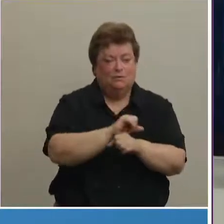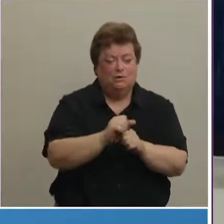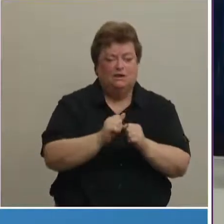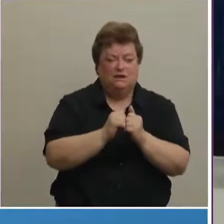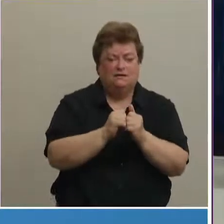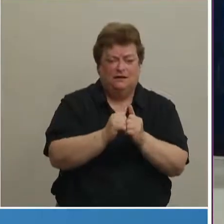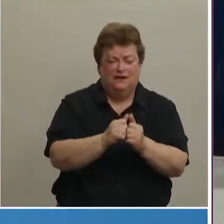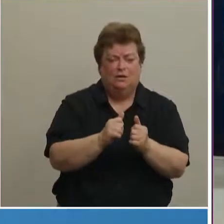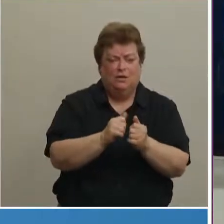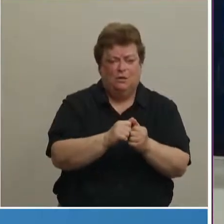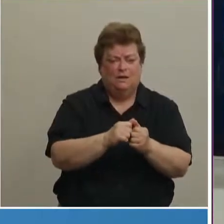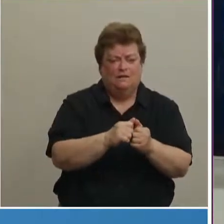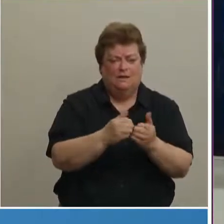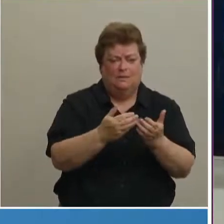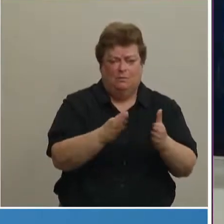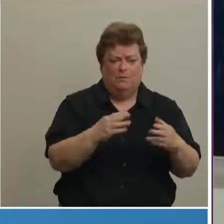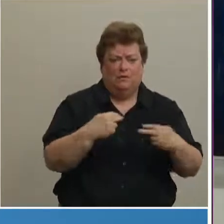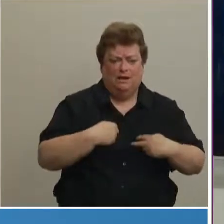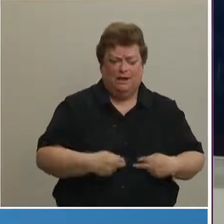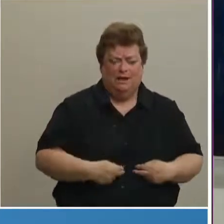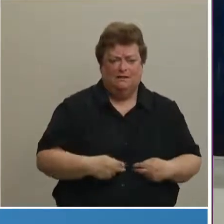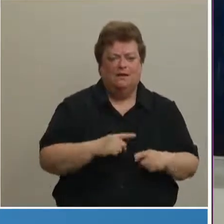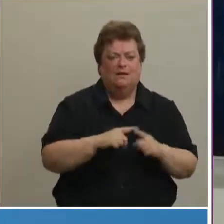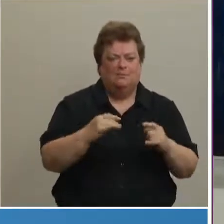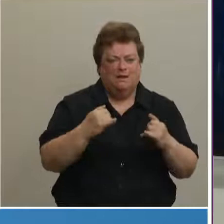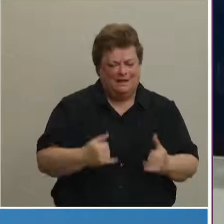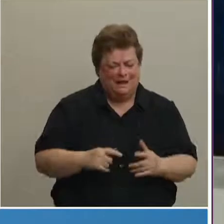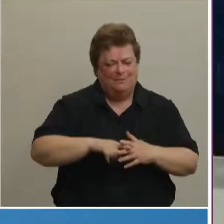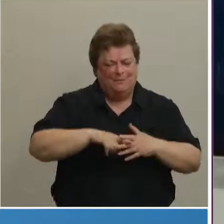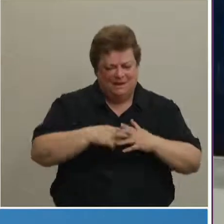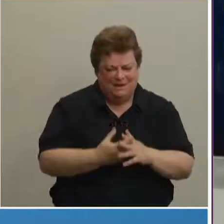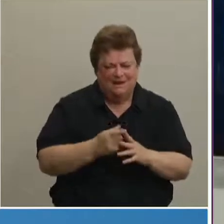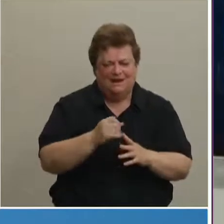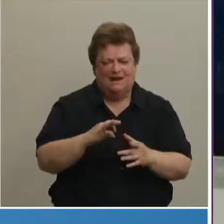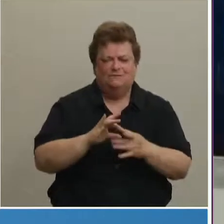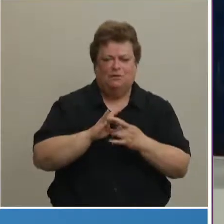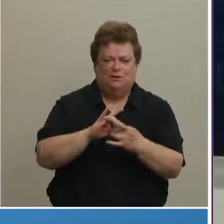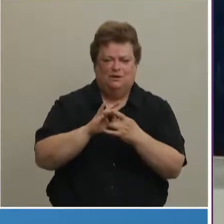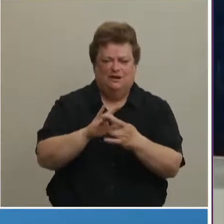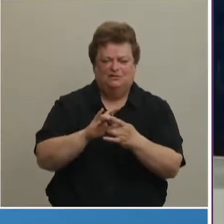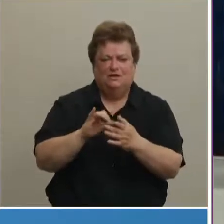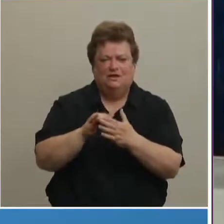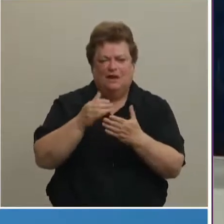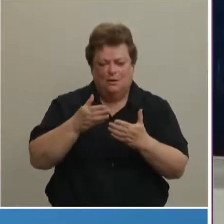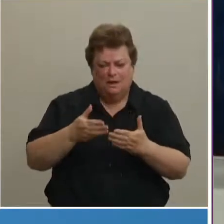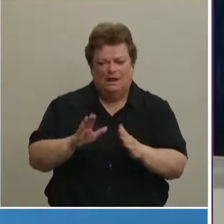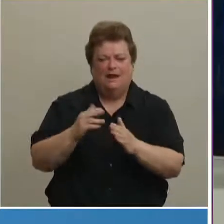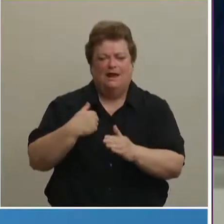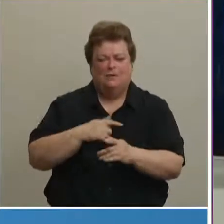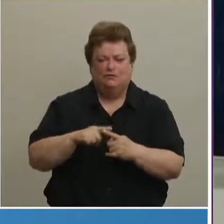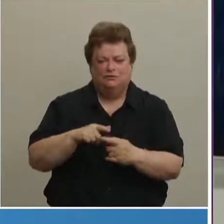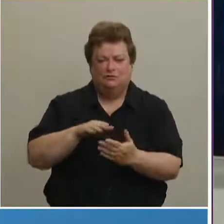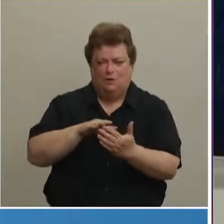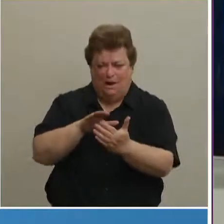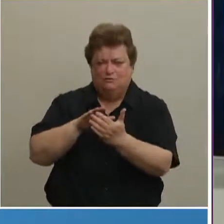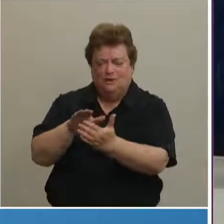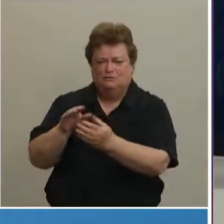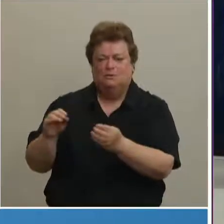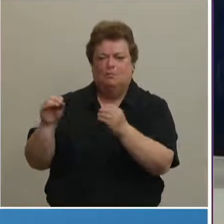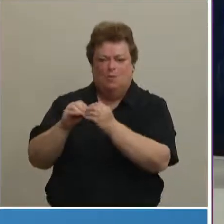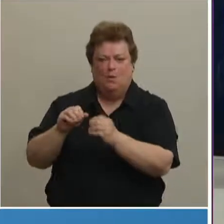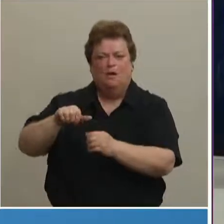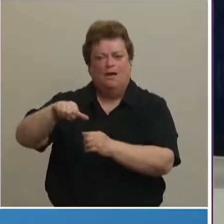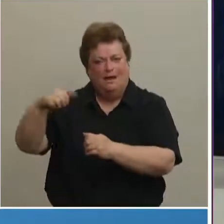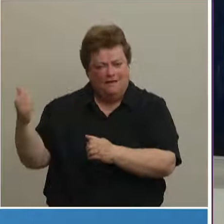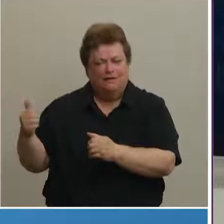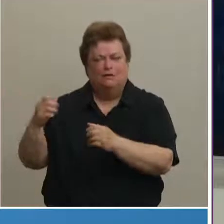with public health officials, but the beginning of a budding relationship that will allow us to address more and other issues